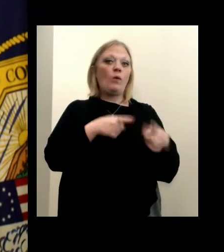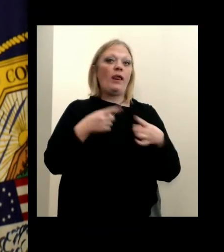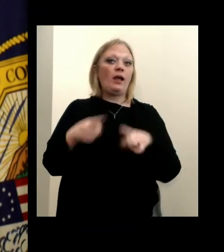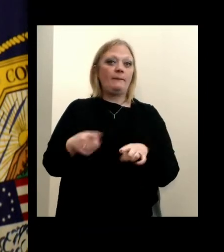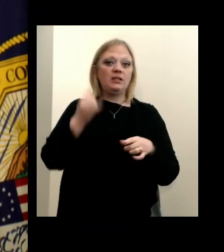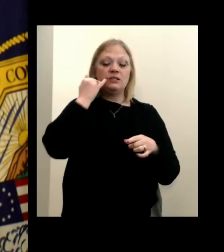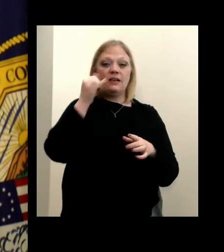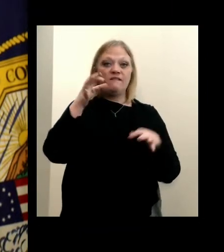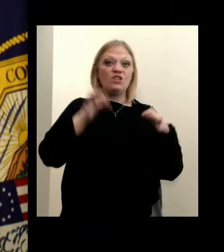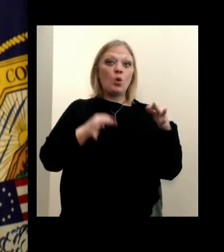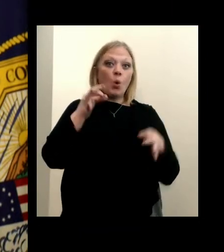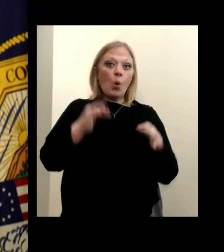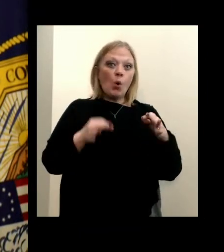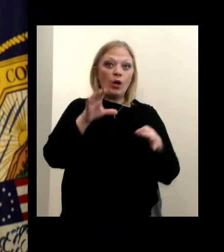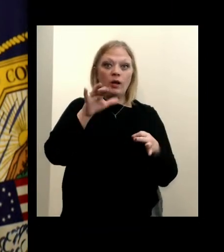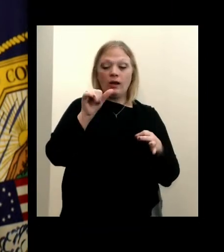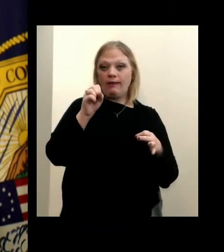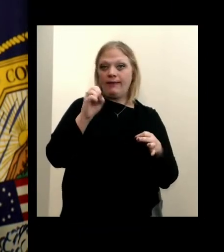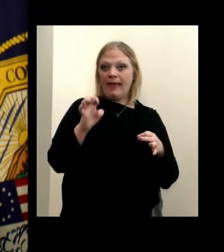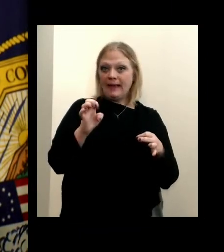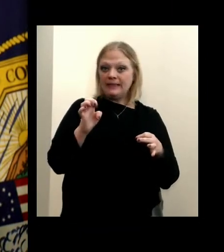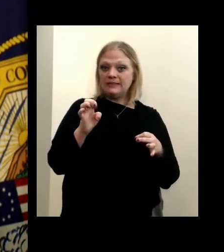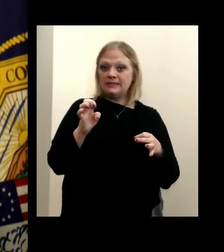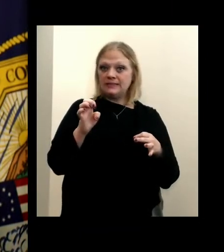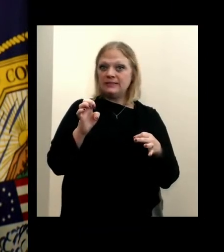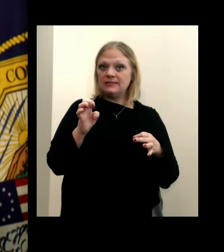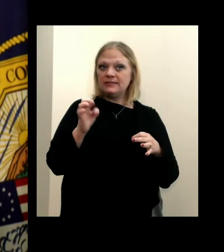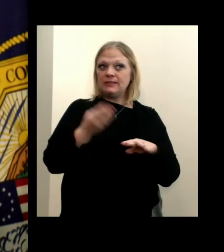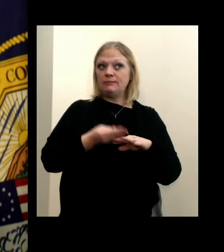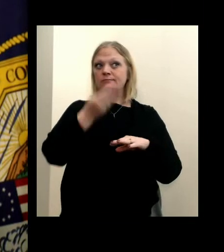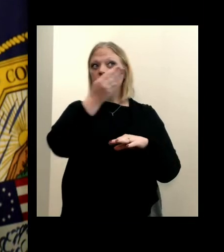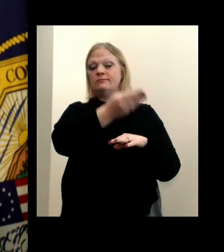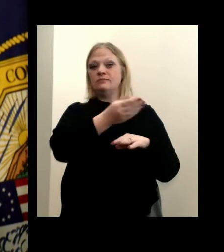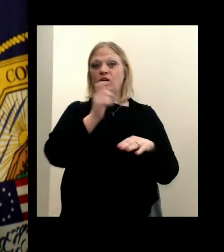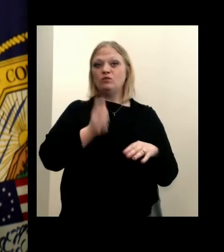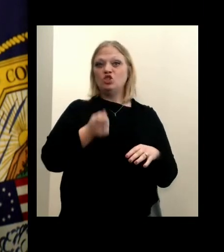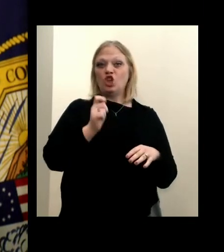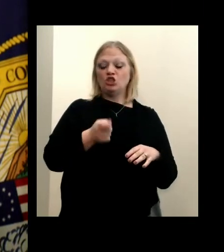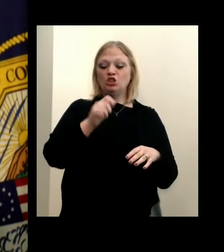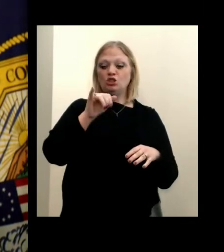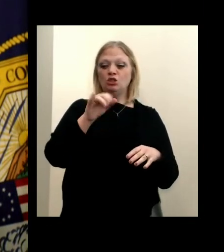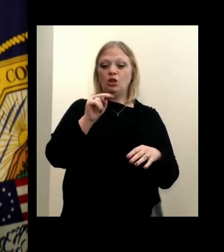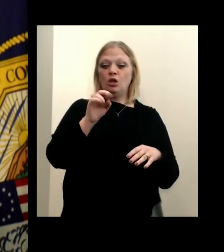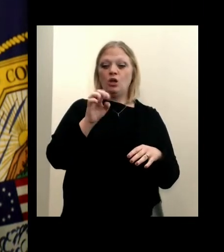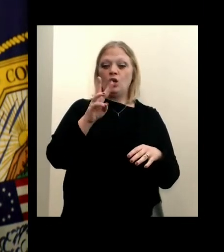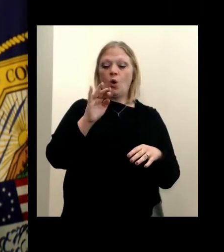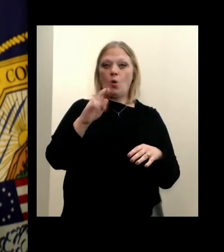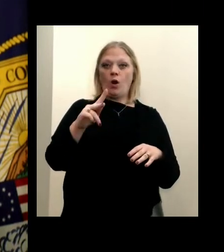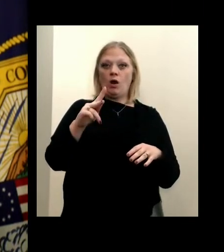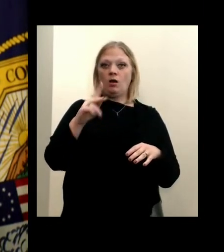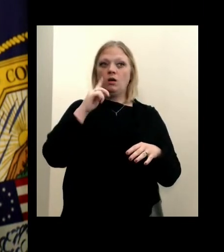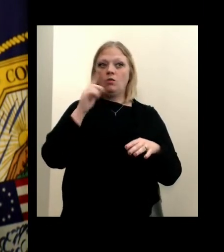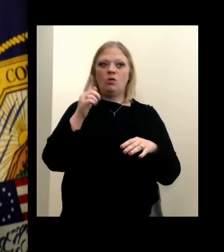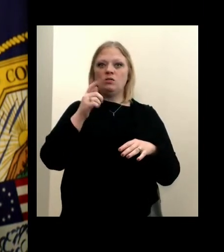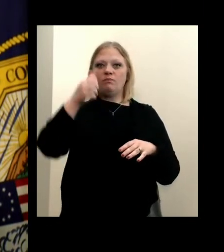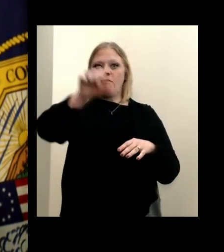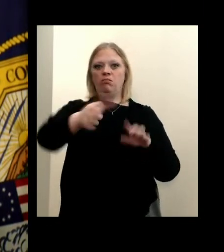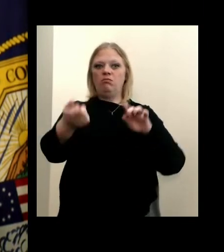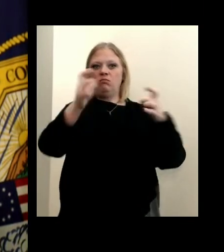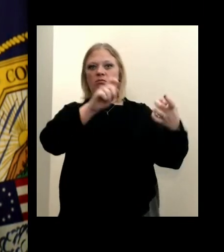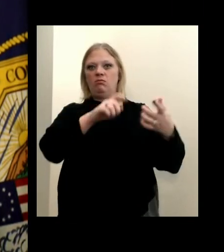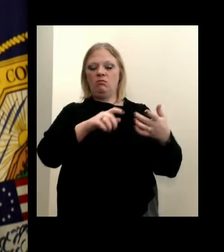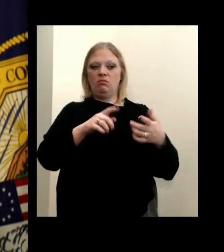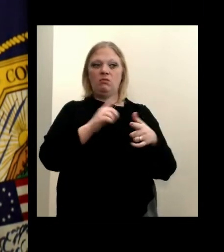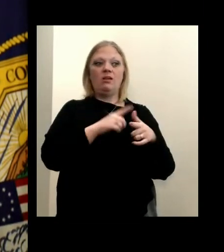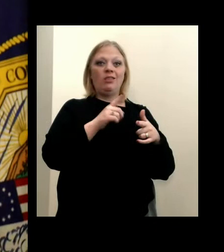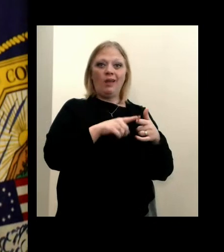court case that was issued by Judge Nowak was overturned at the appellate court. If it was, then all those indoor dining has to shut